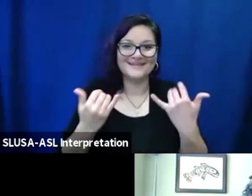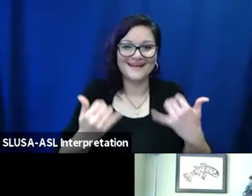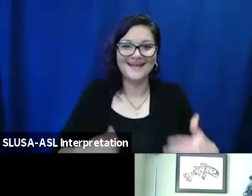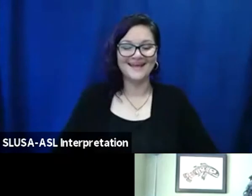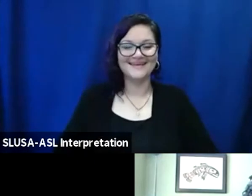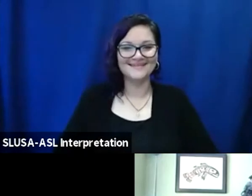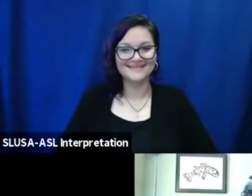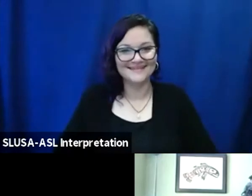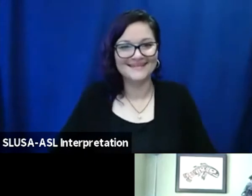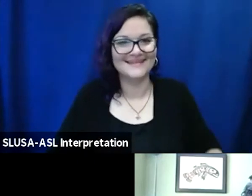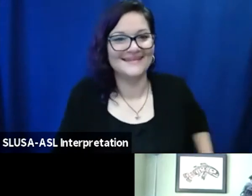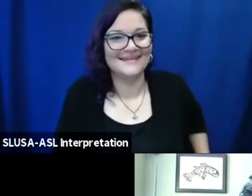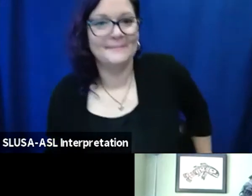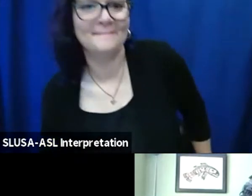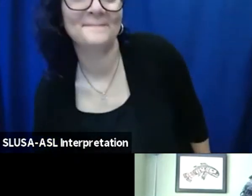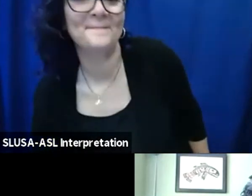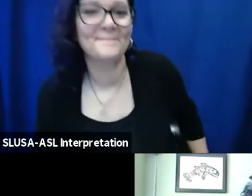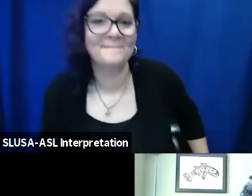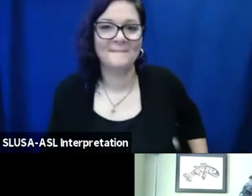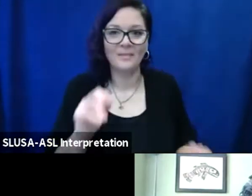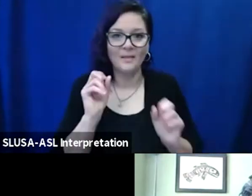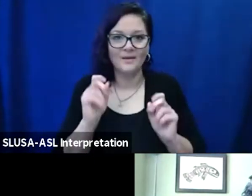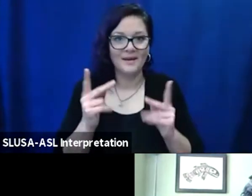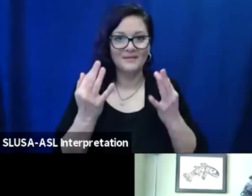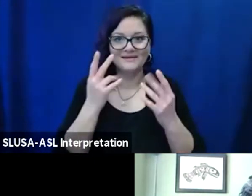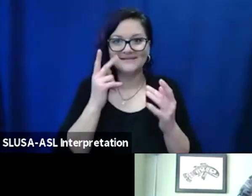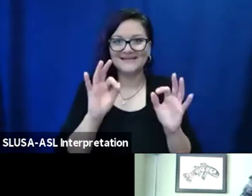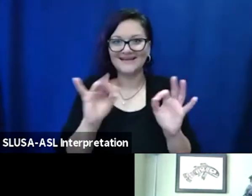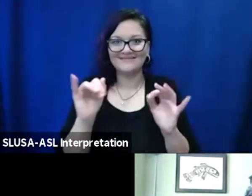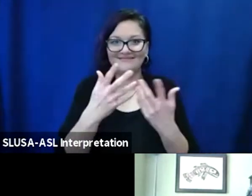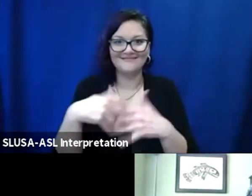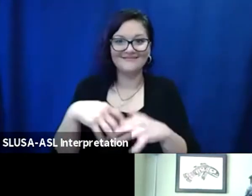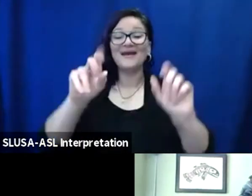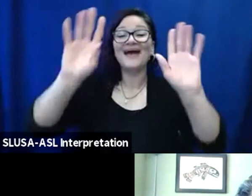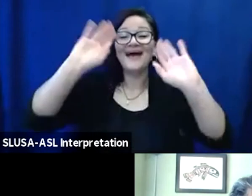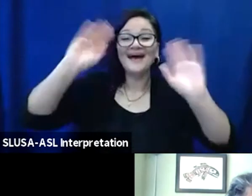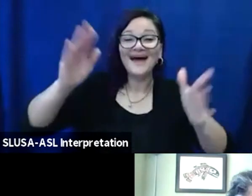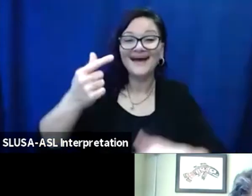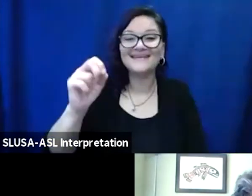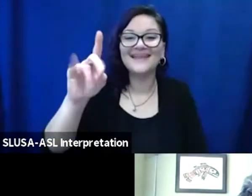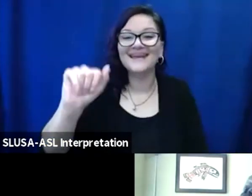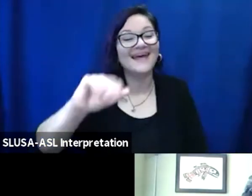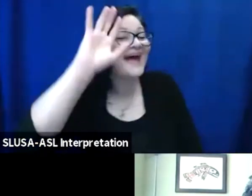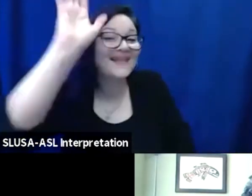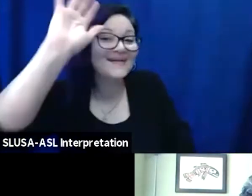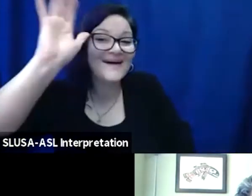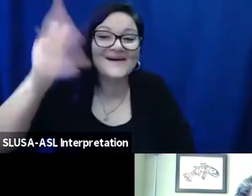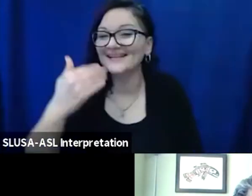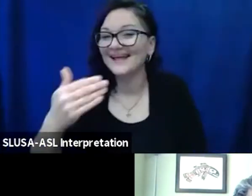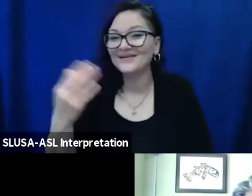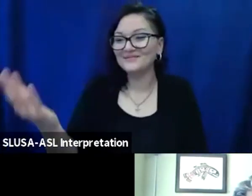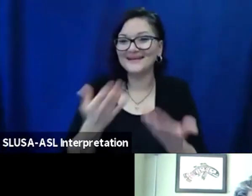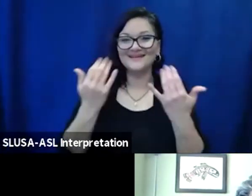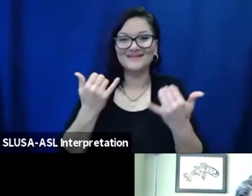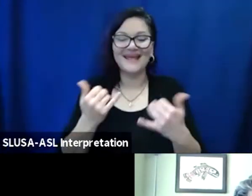I'm just waiting to see if, there we go. Hi, Glenda. Thank you so much for being here today. I